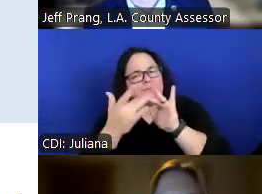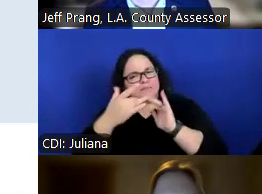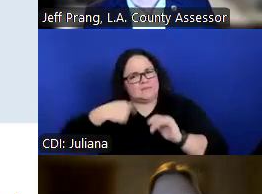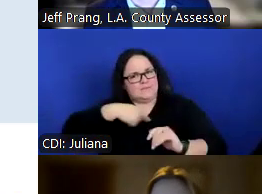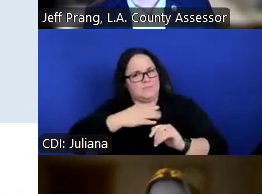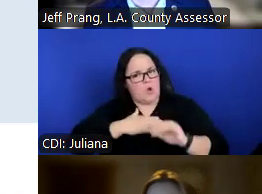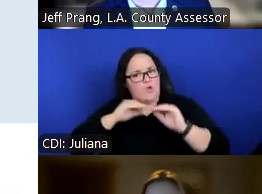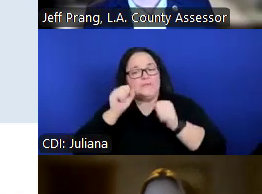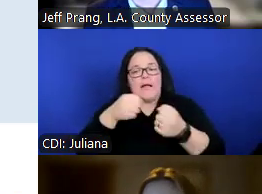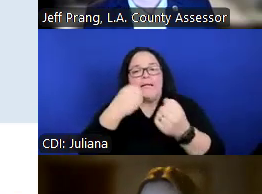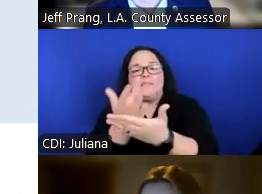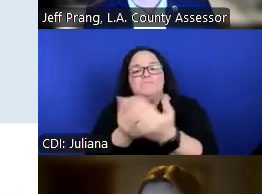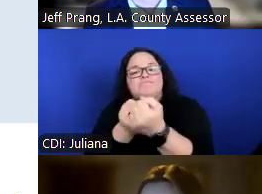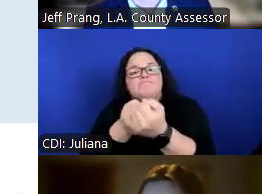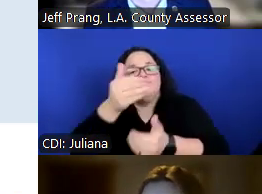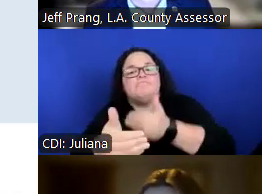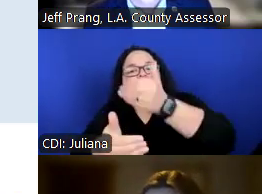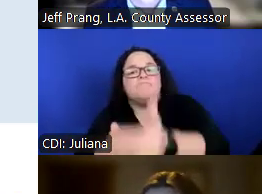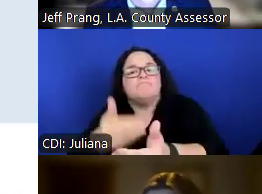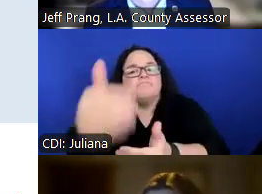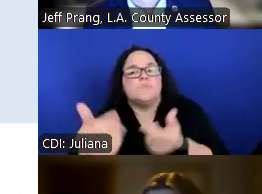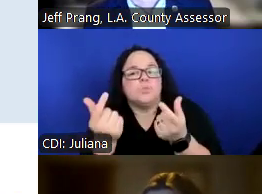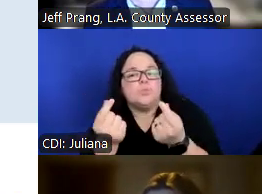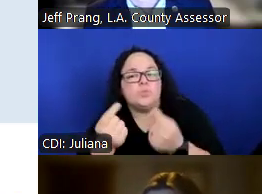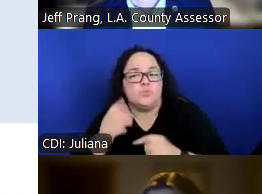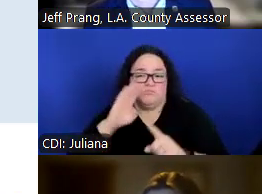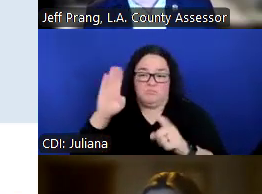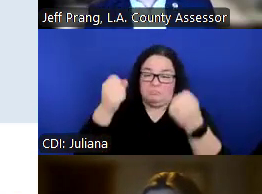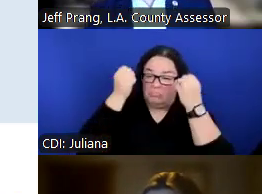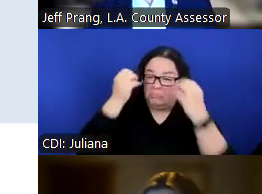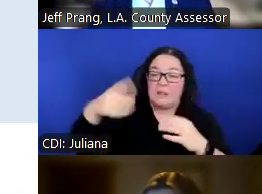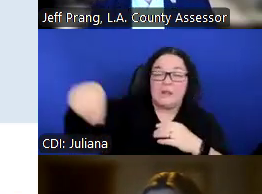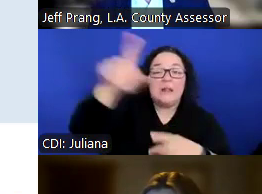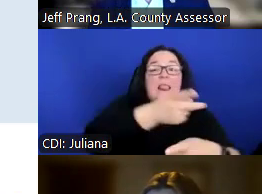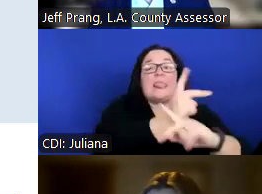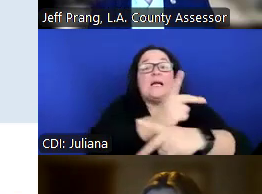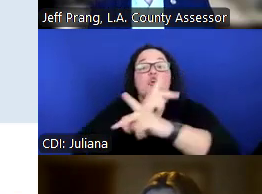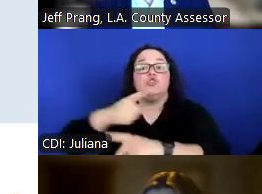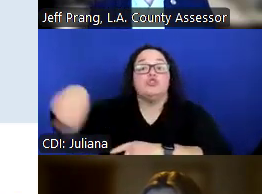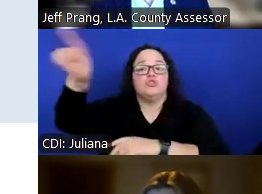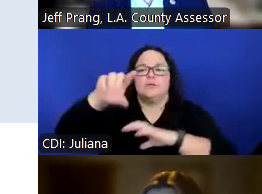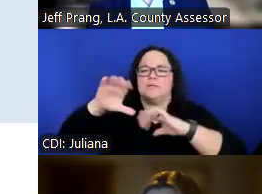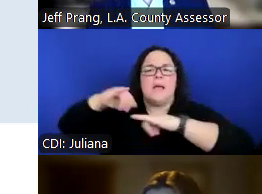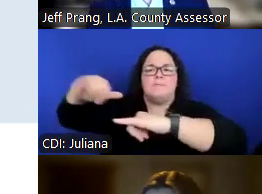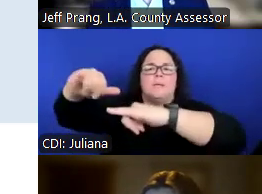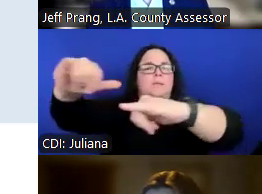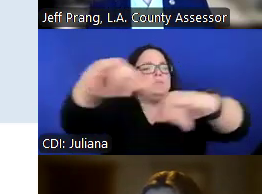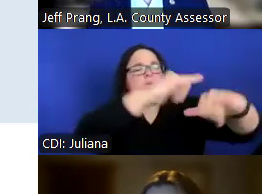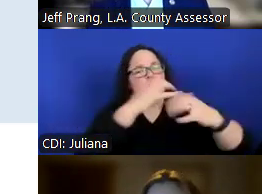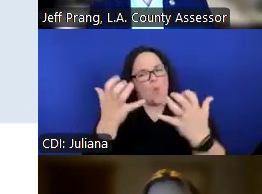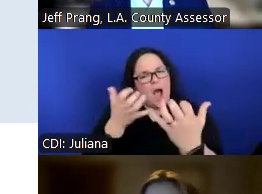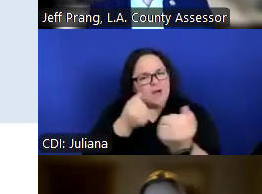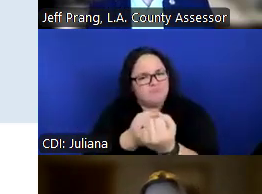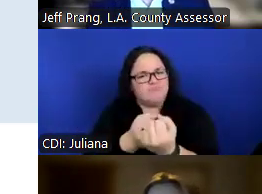major lending institutions are doing that. The other program to help fire victims is something we call a decline in